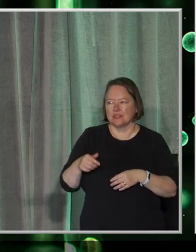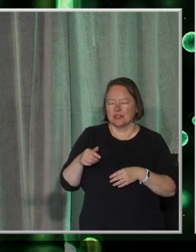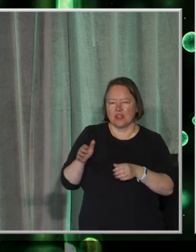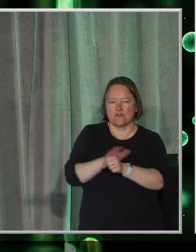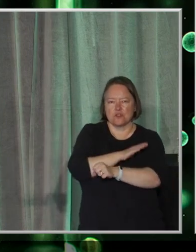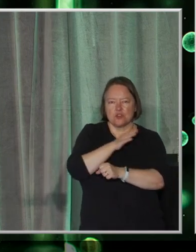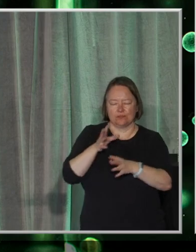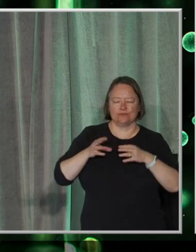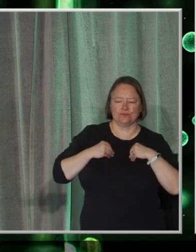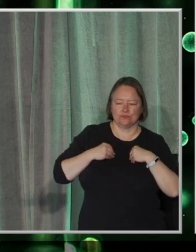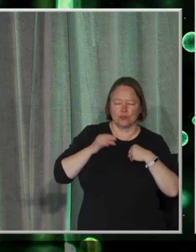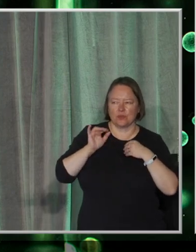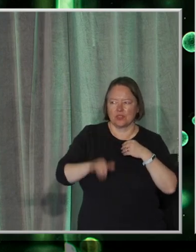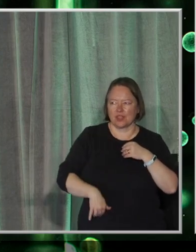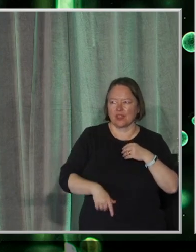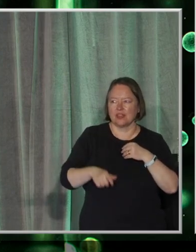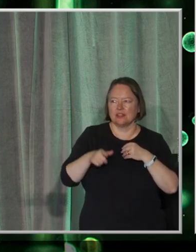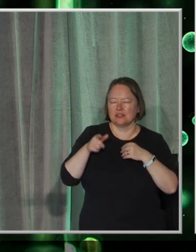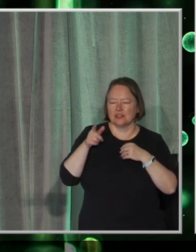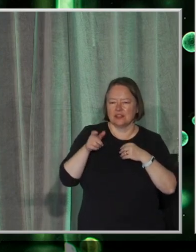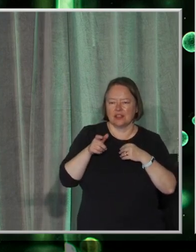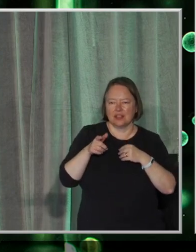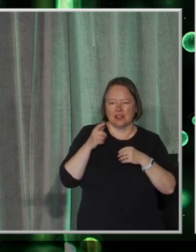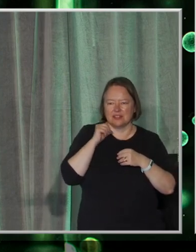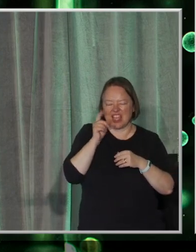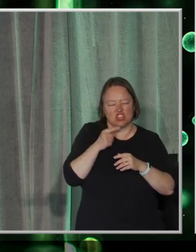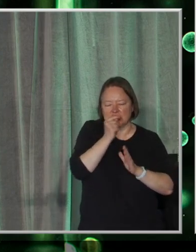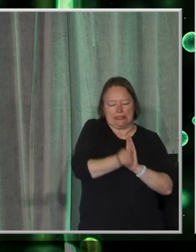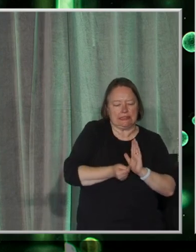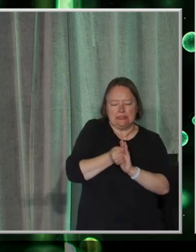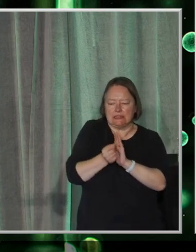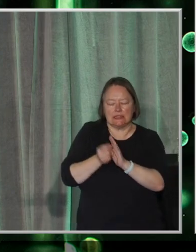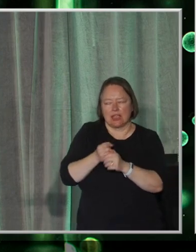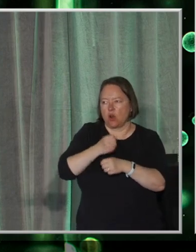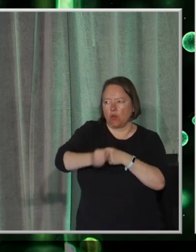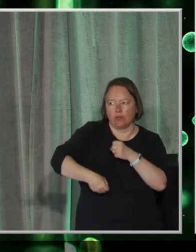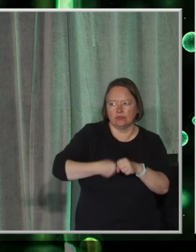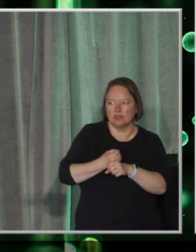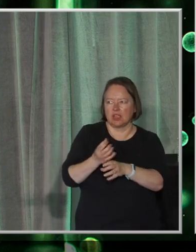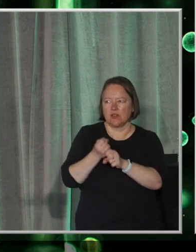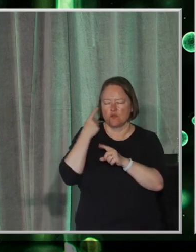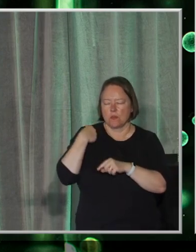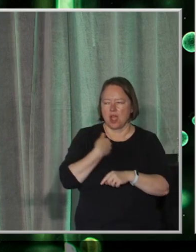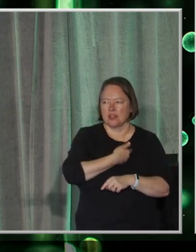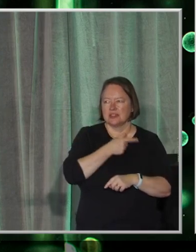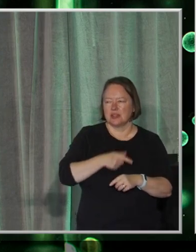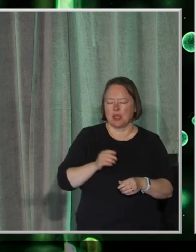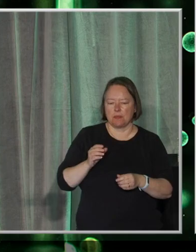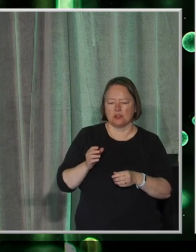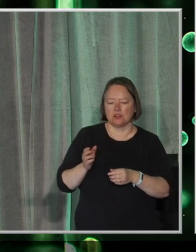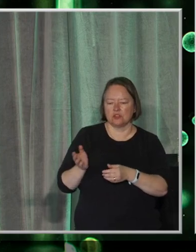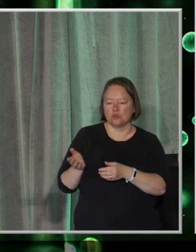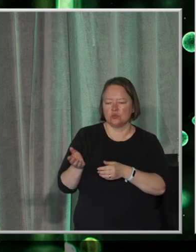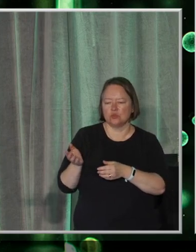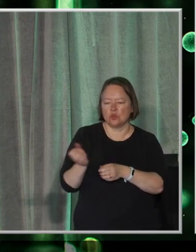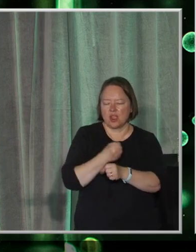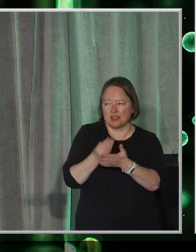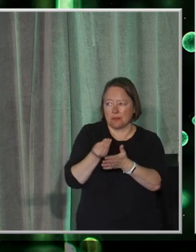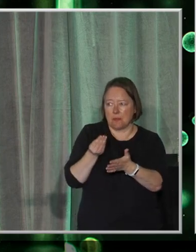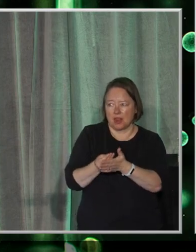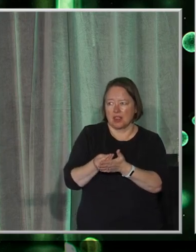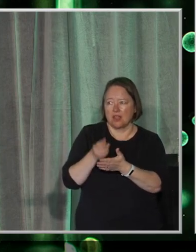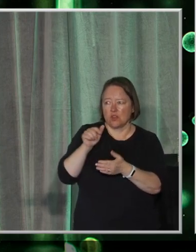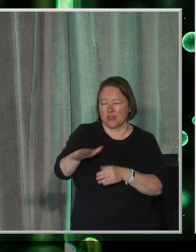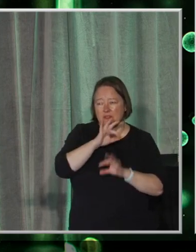Senene, because Senene will not be seasonal anymore. So they can easily get Senene from us and be able to raise funds for